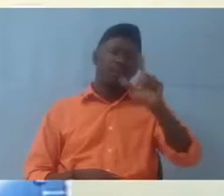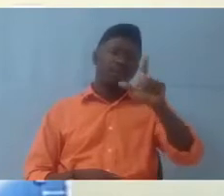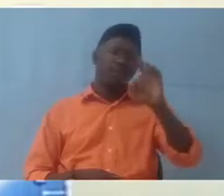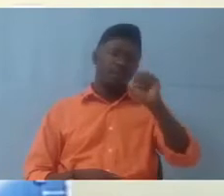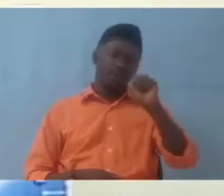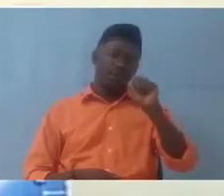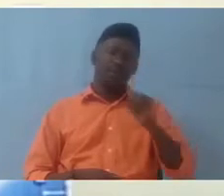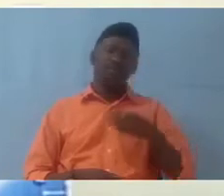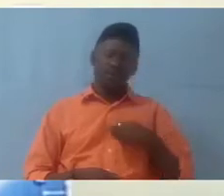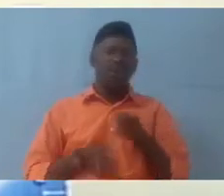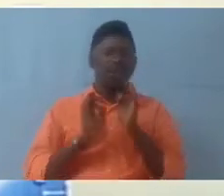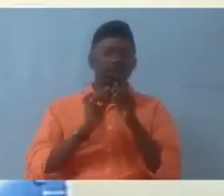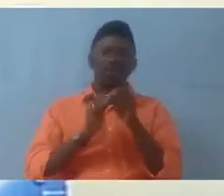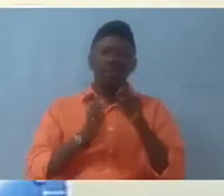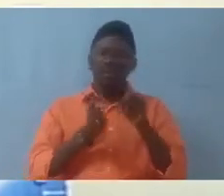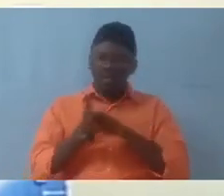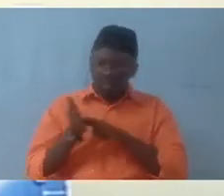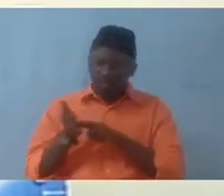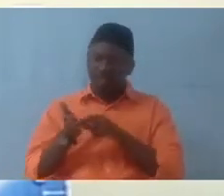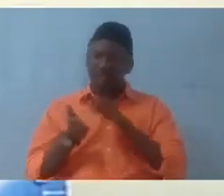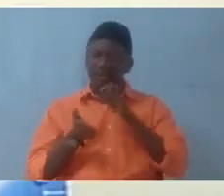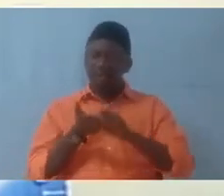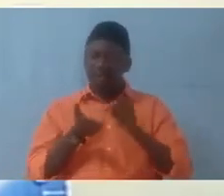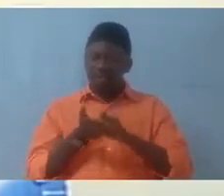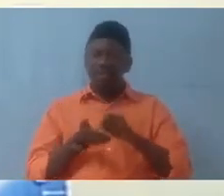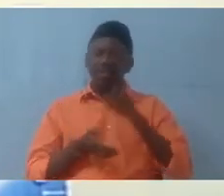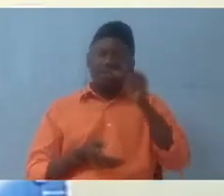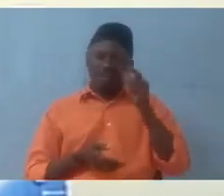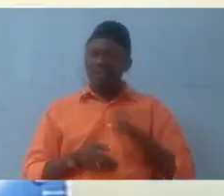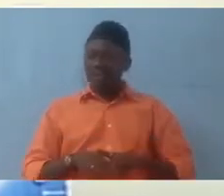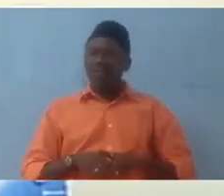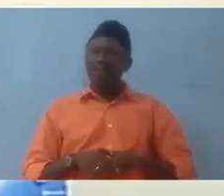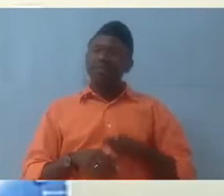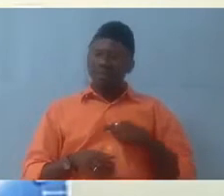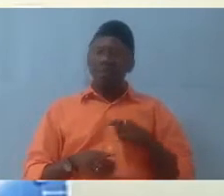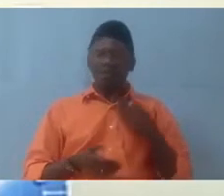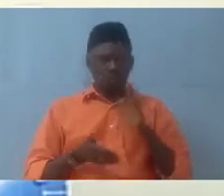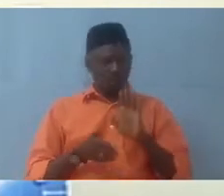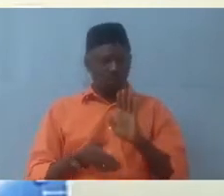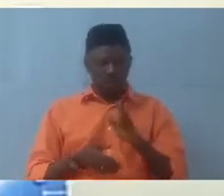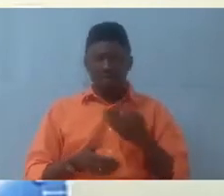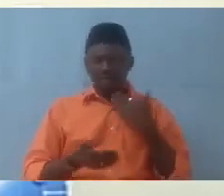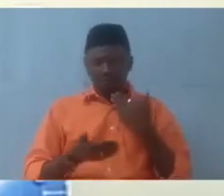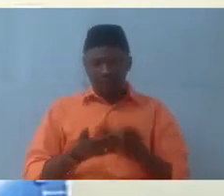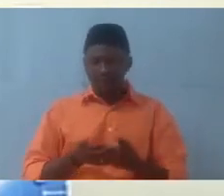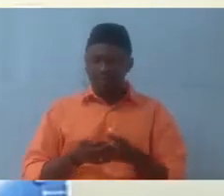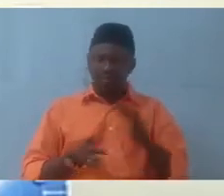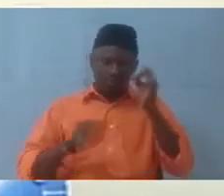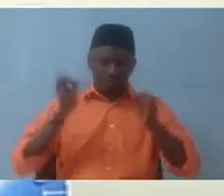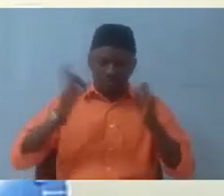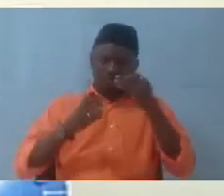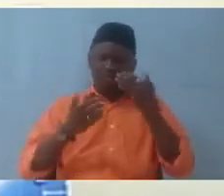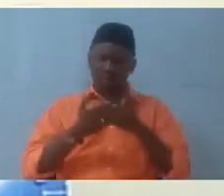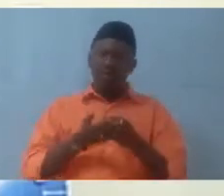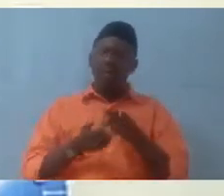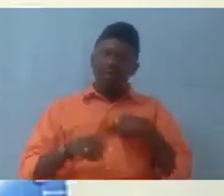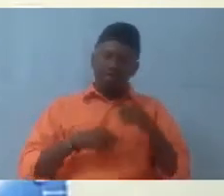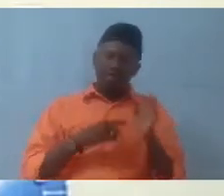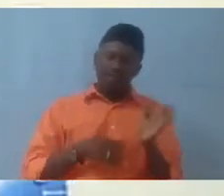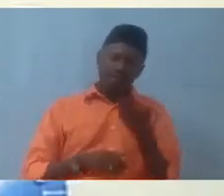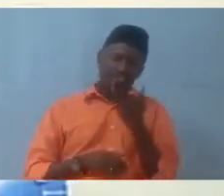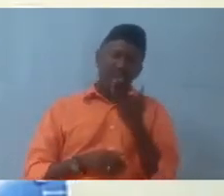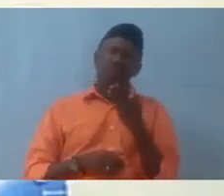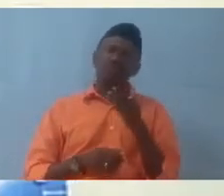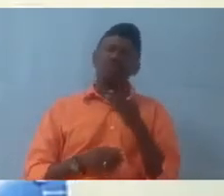Ci la wax na registrar bi ci wa jamono bobu. That I will complete my cases. Dana jekali suma case yi. And then go to Banjul and see the